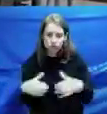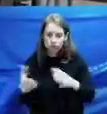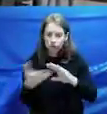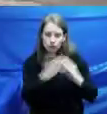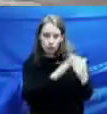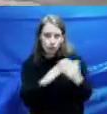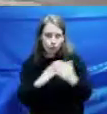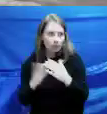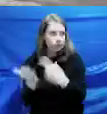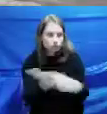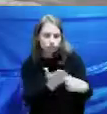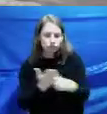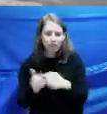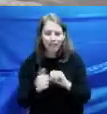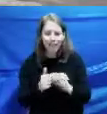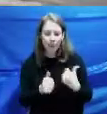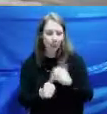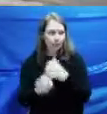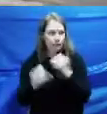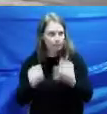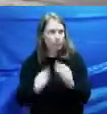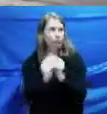move forward.